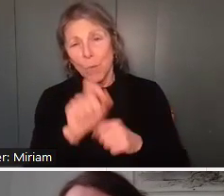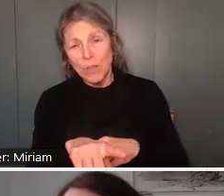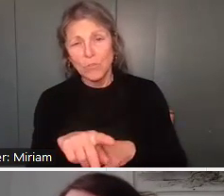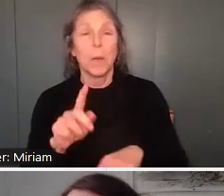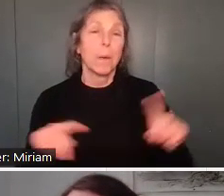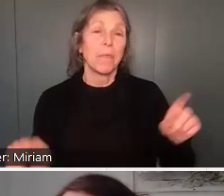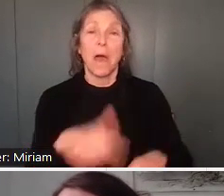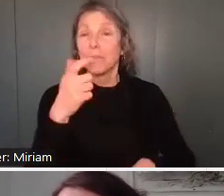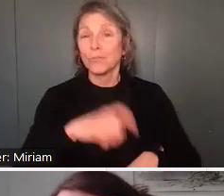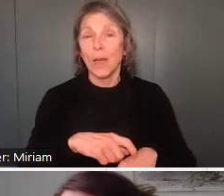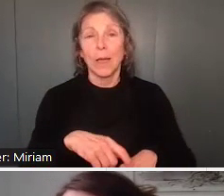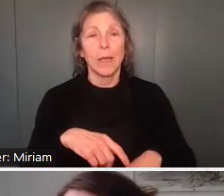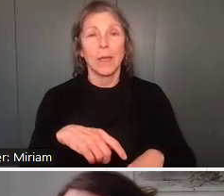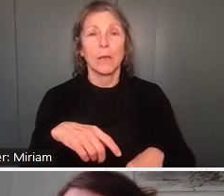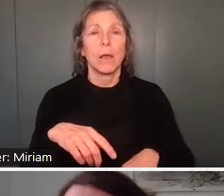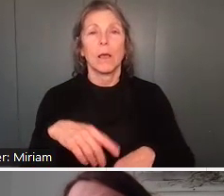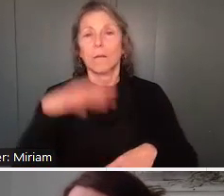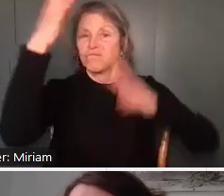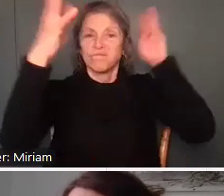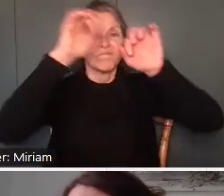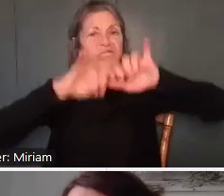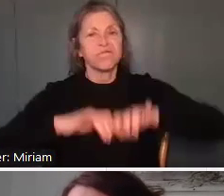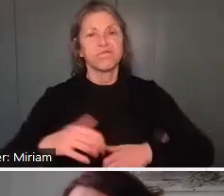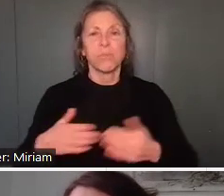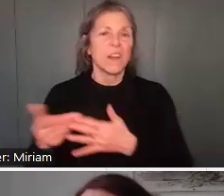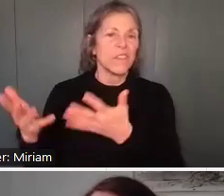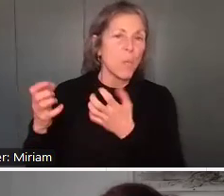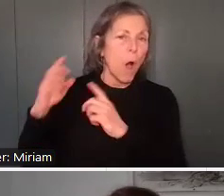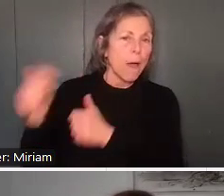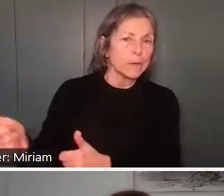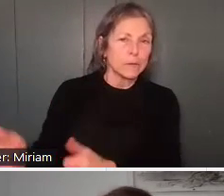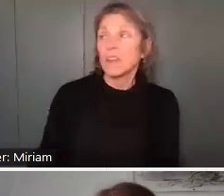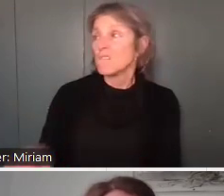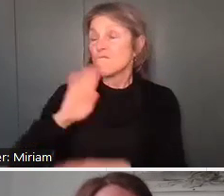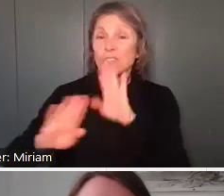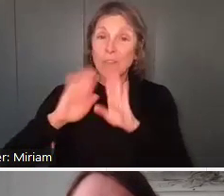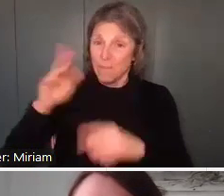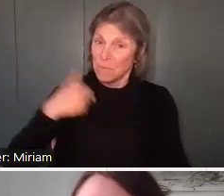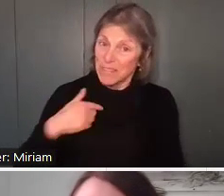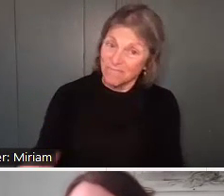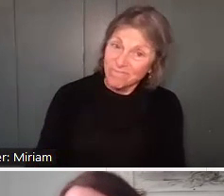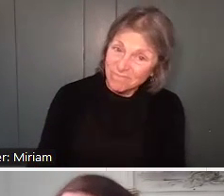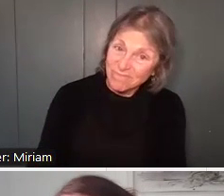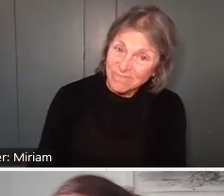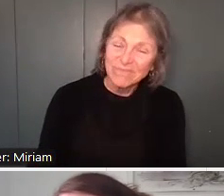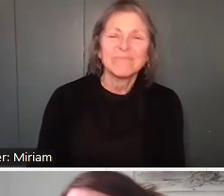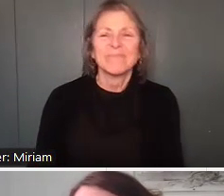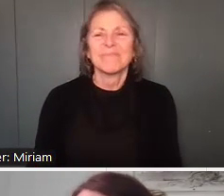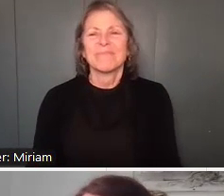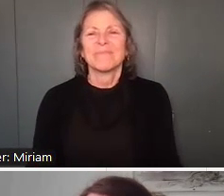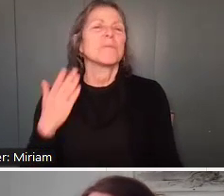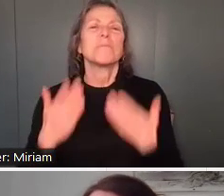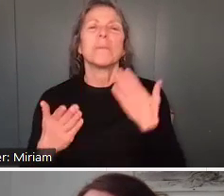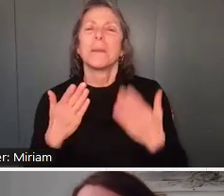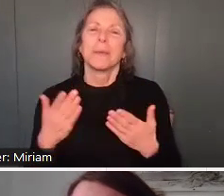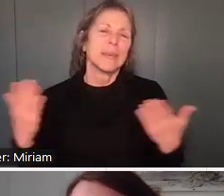of the time, they just free write whatever they want, which is frustrating. It is frustrating. And it's maybe a good